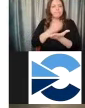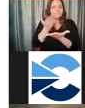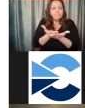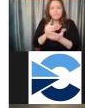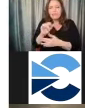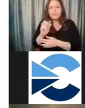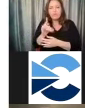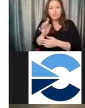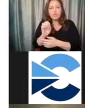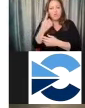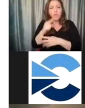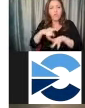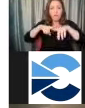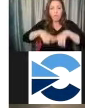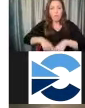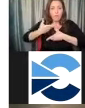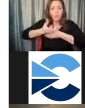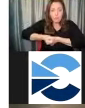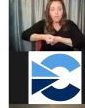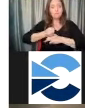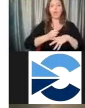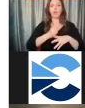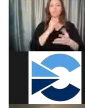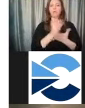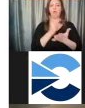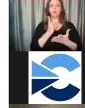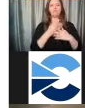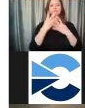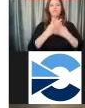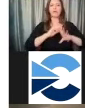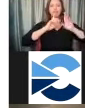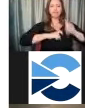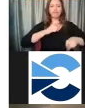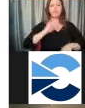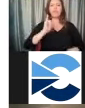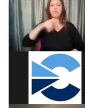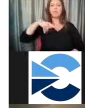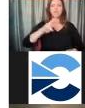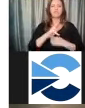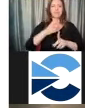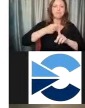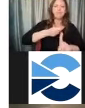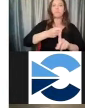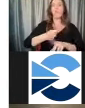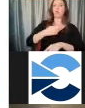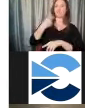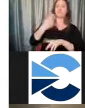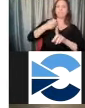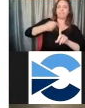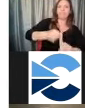in terms of reliable and valid screening tools for assessing IPV perpetration or risk of